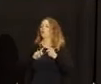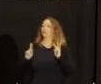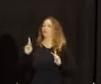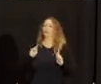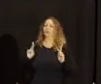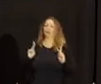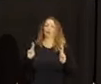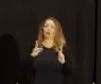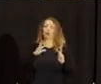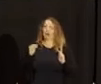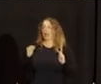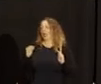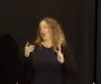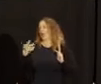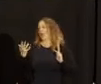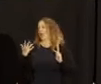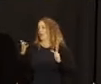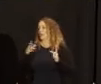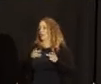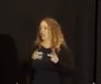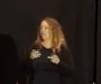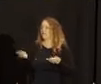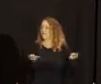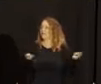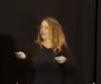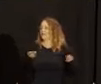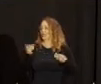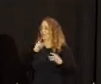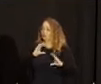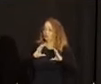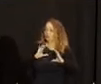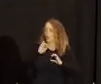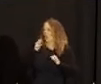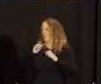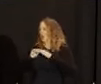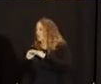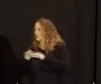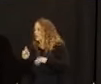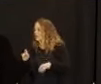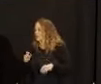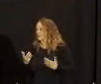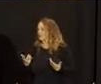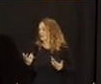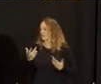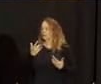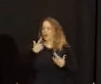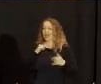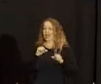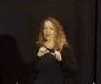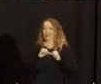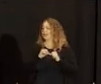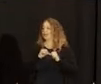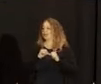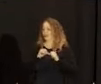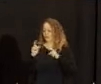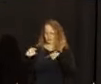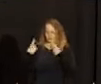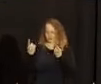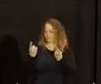people and their facilitators for communication or other access needs, and this continues till this